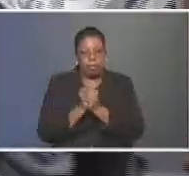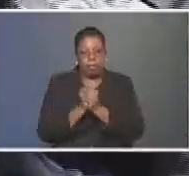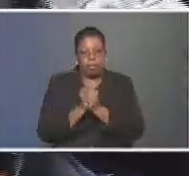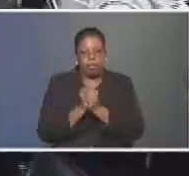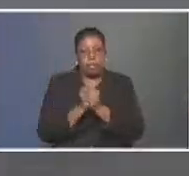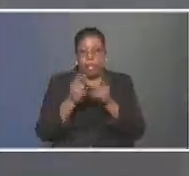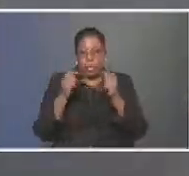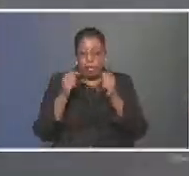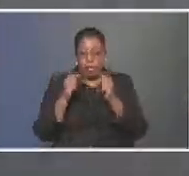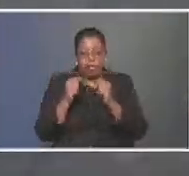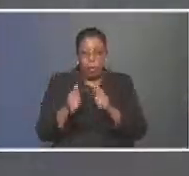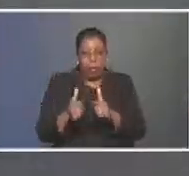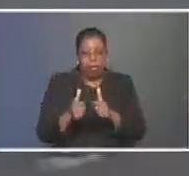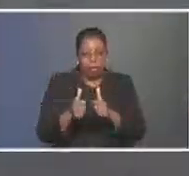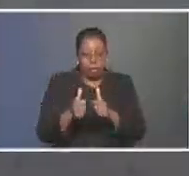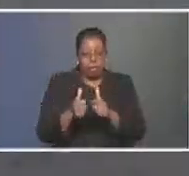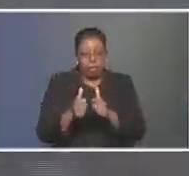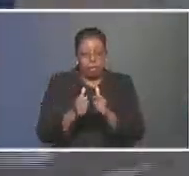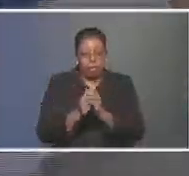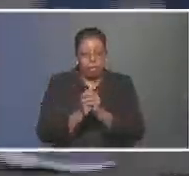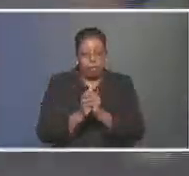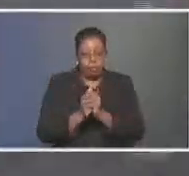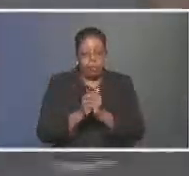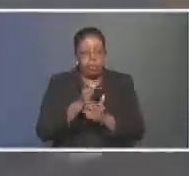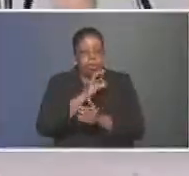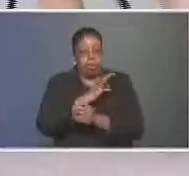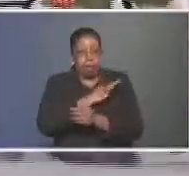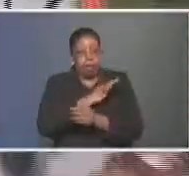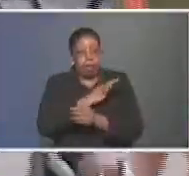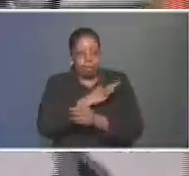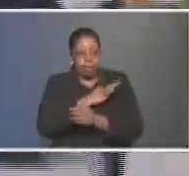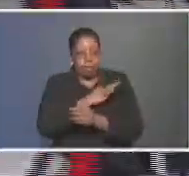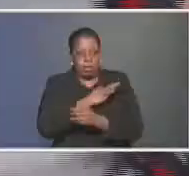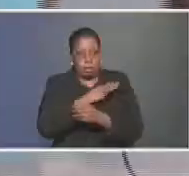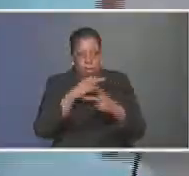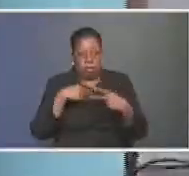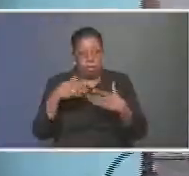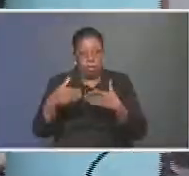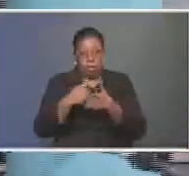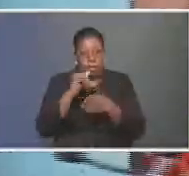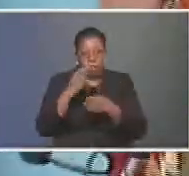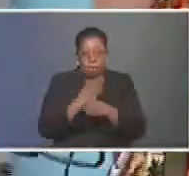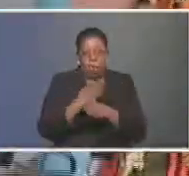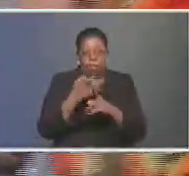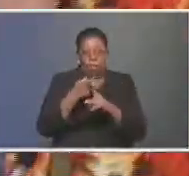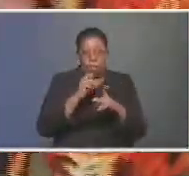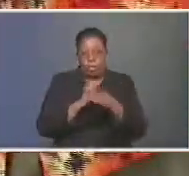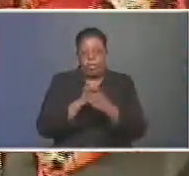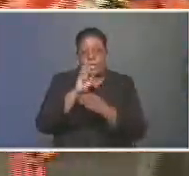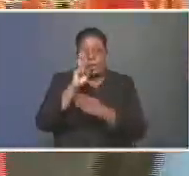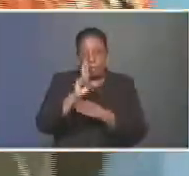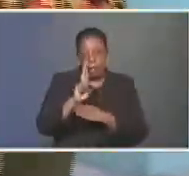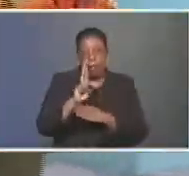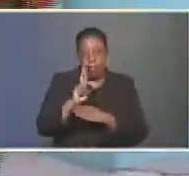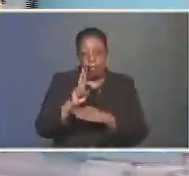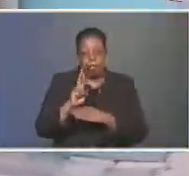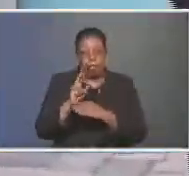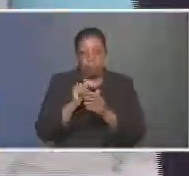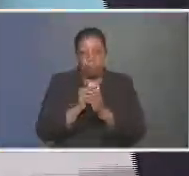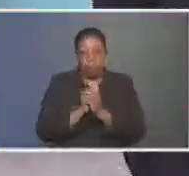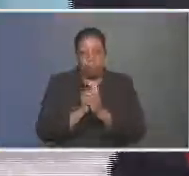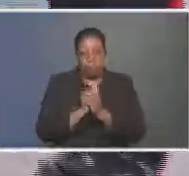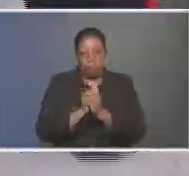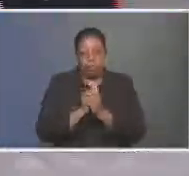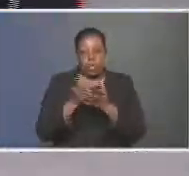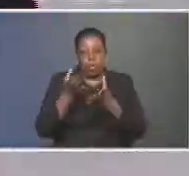the fastest racehorse out of the gate, Farquharson, since reappointed to the post on September 27th, is running the track to win